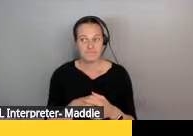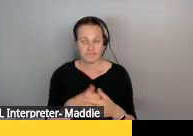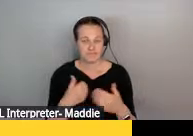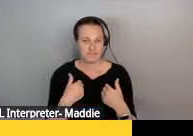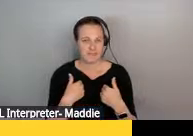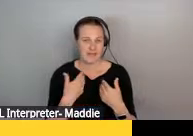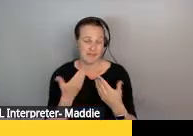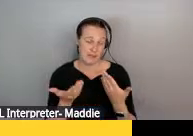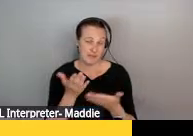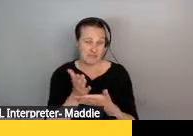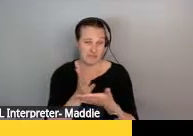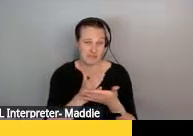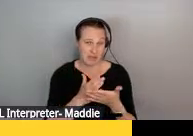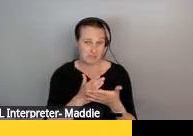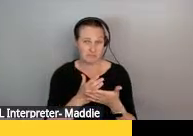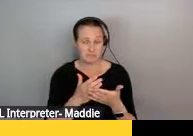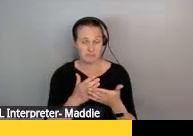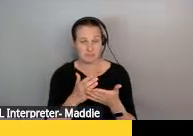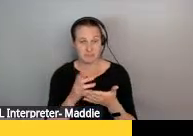do reviews,